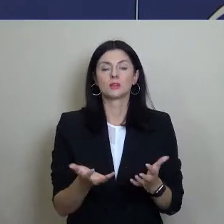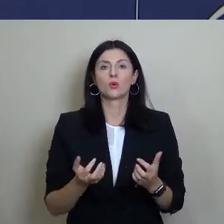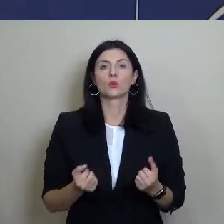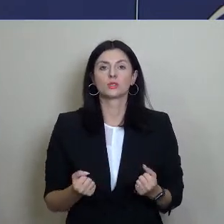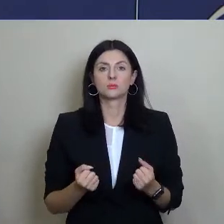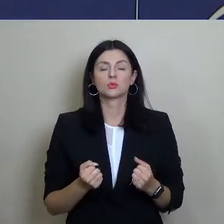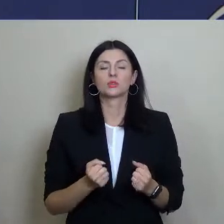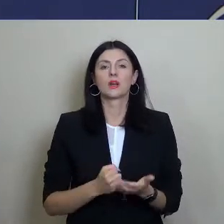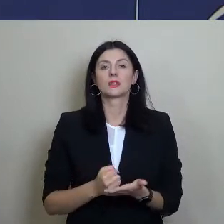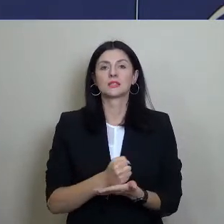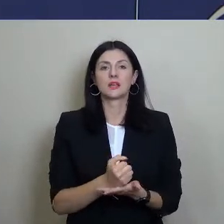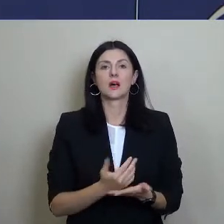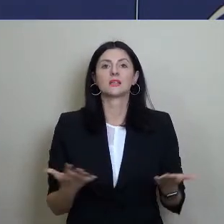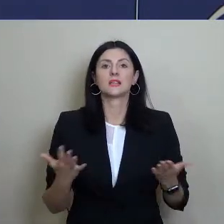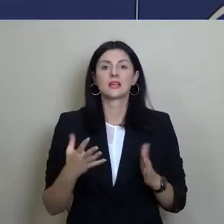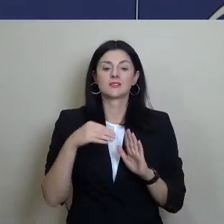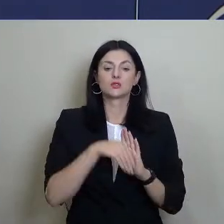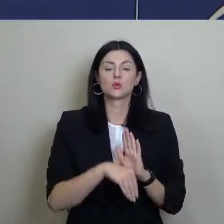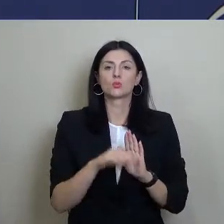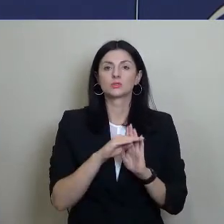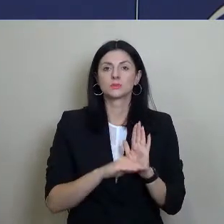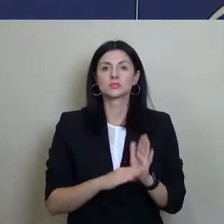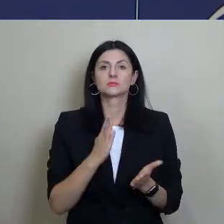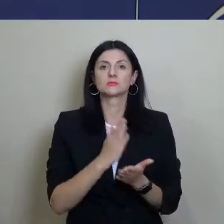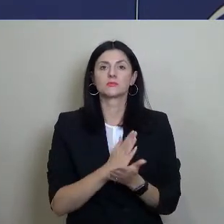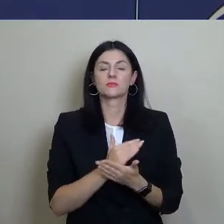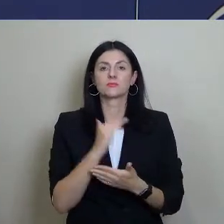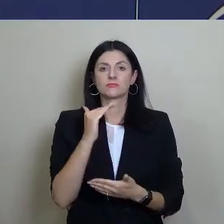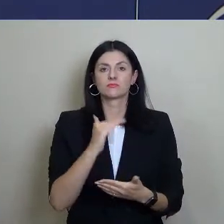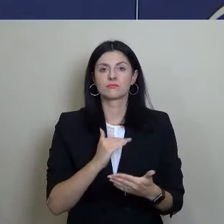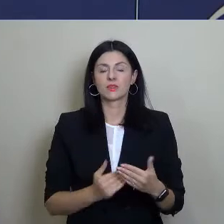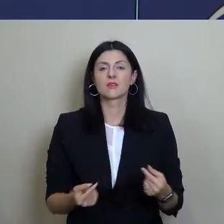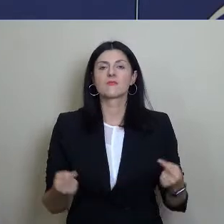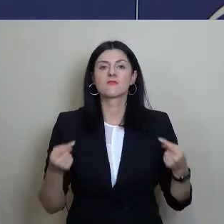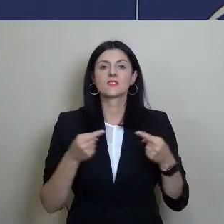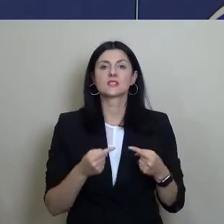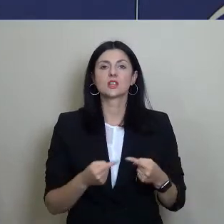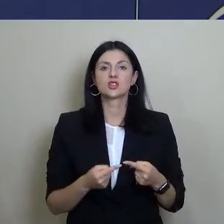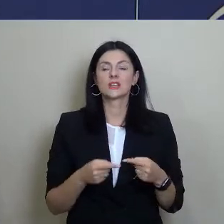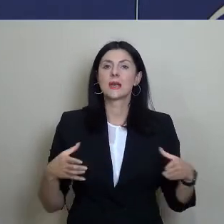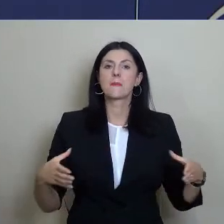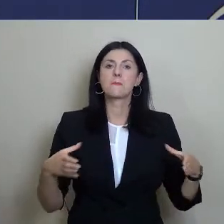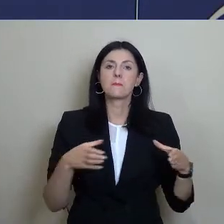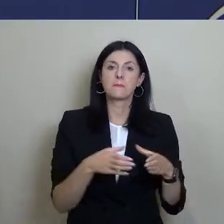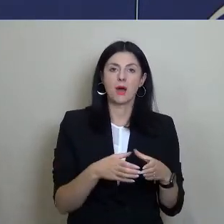are going to be obtained by the candidates who are located